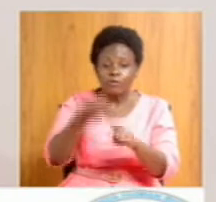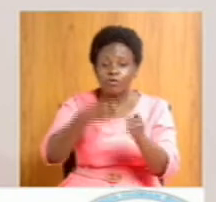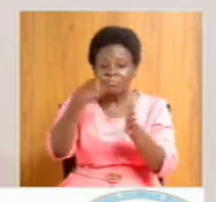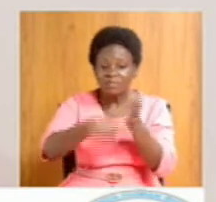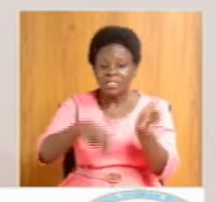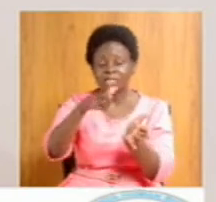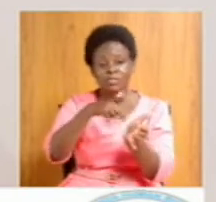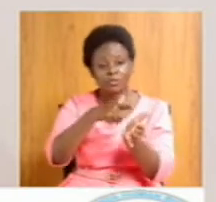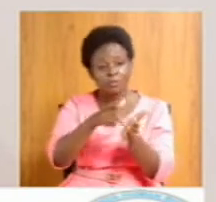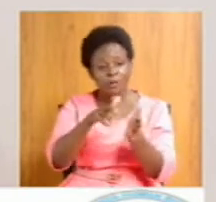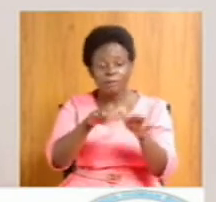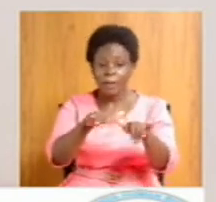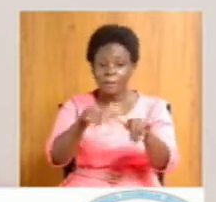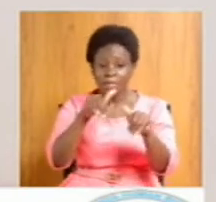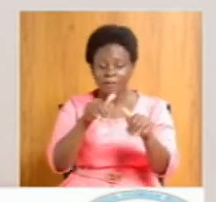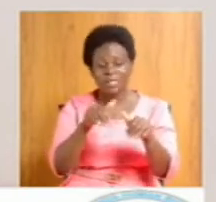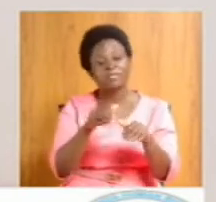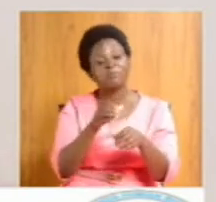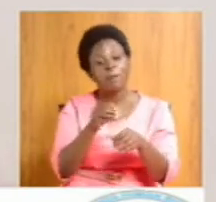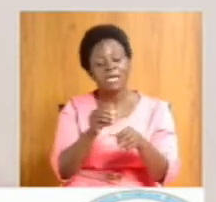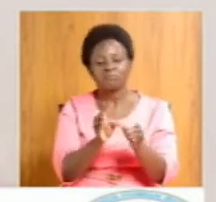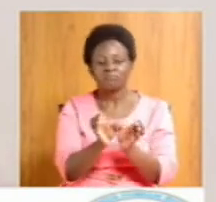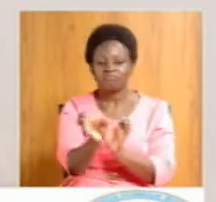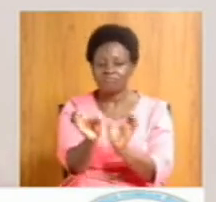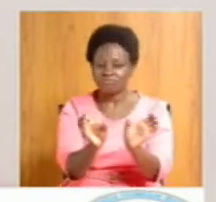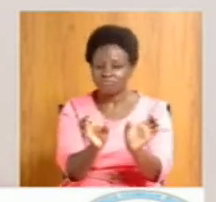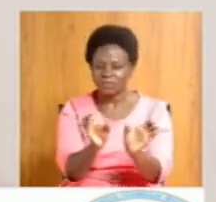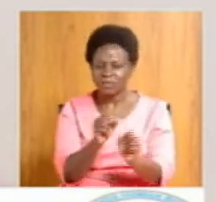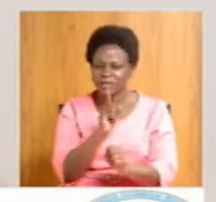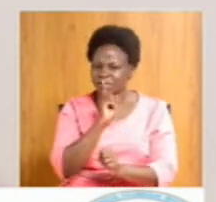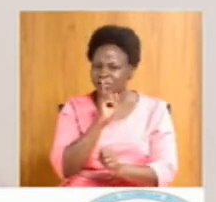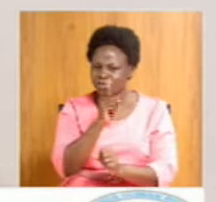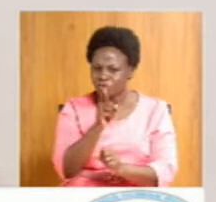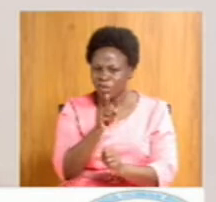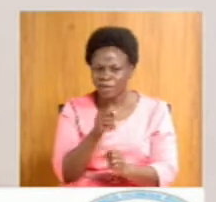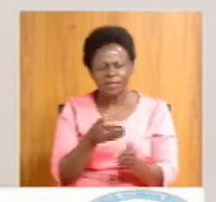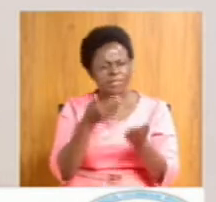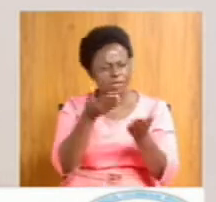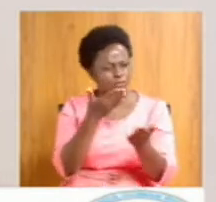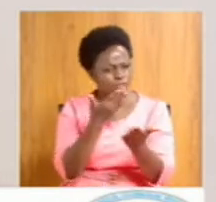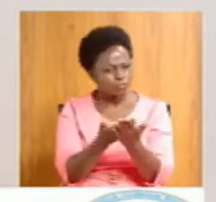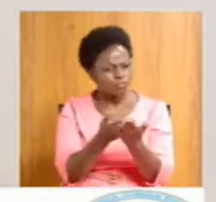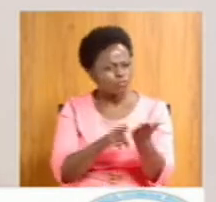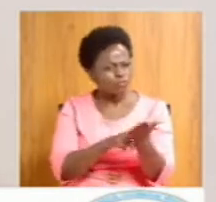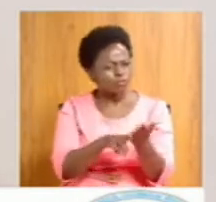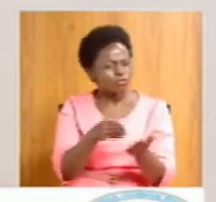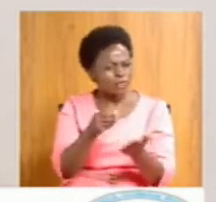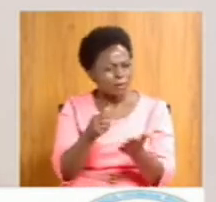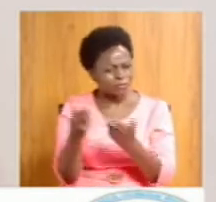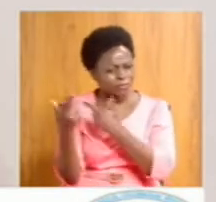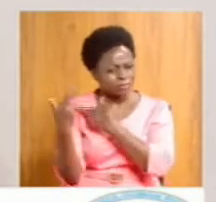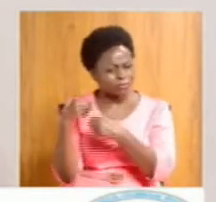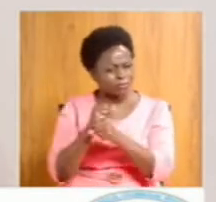pay. Parliament is appropriating the money and you have to ensure that there is effective utilization of the money that is meant to work for